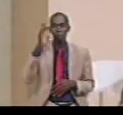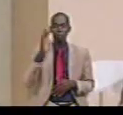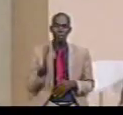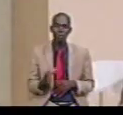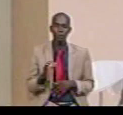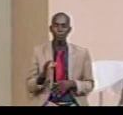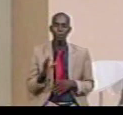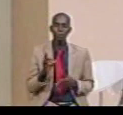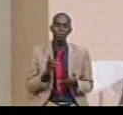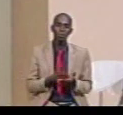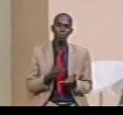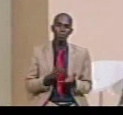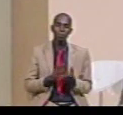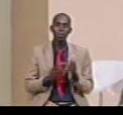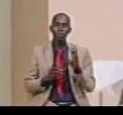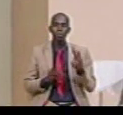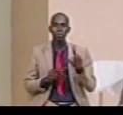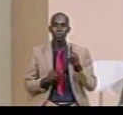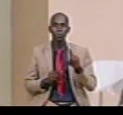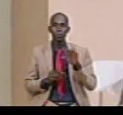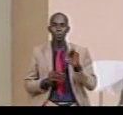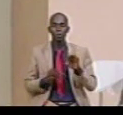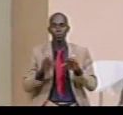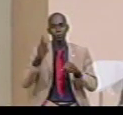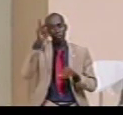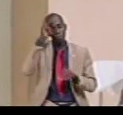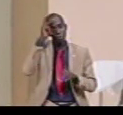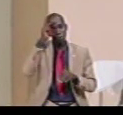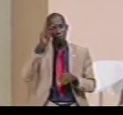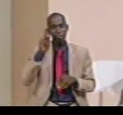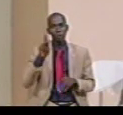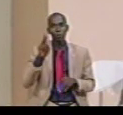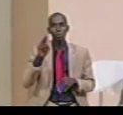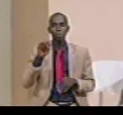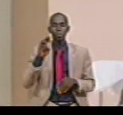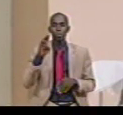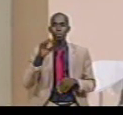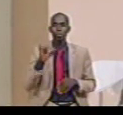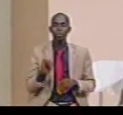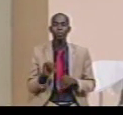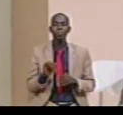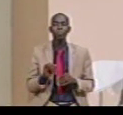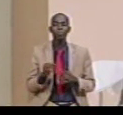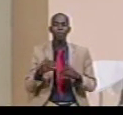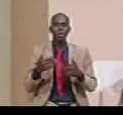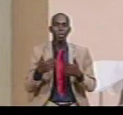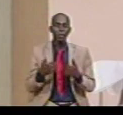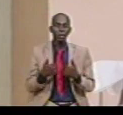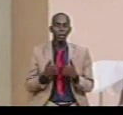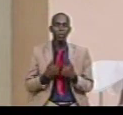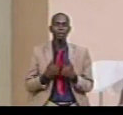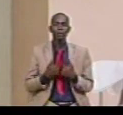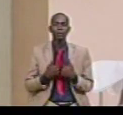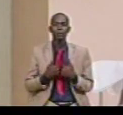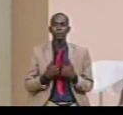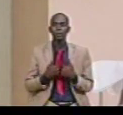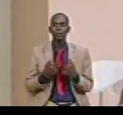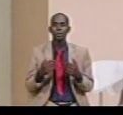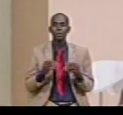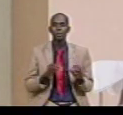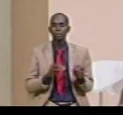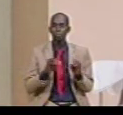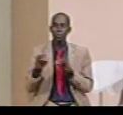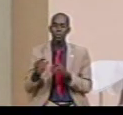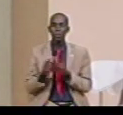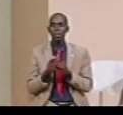Dr. W.F. Kumuyi, has left an indelible mark